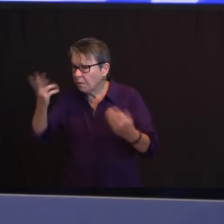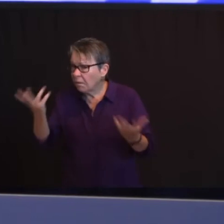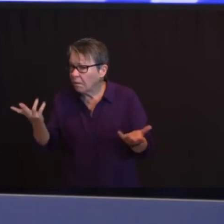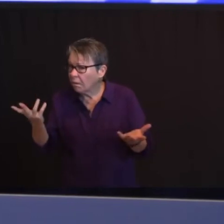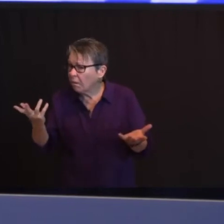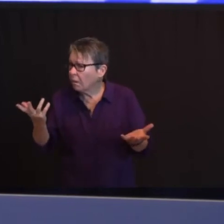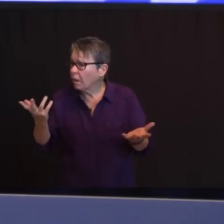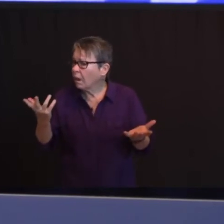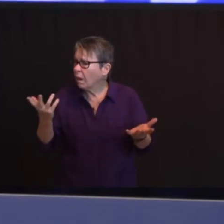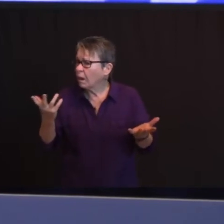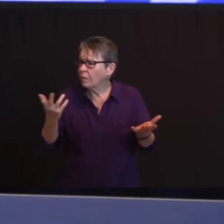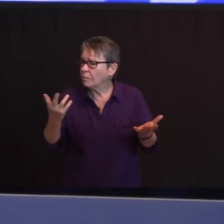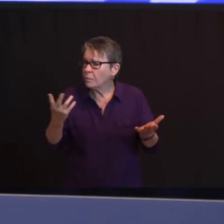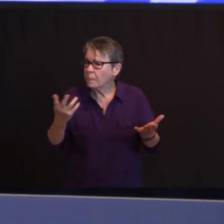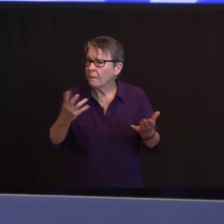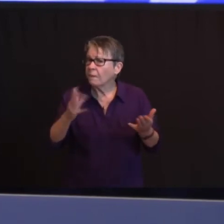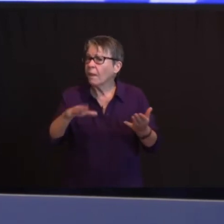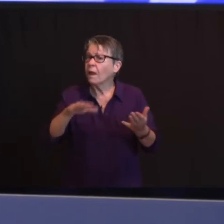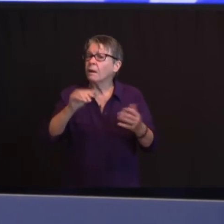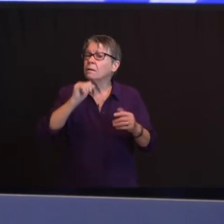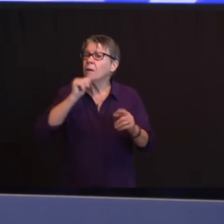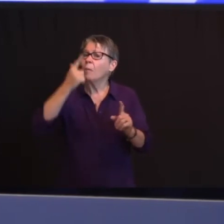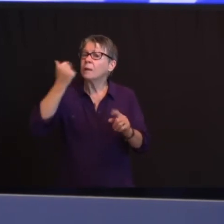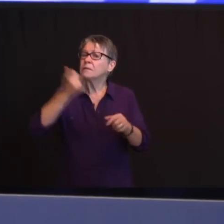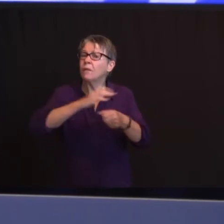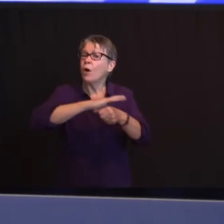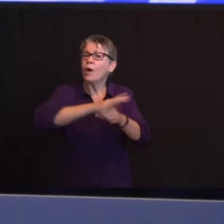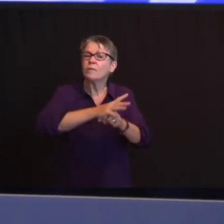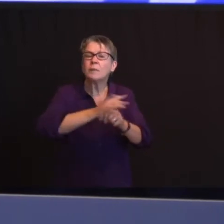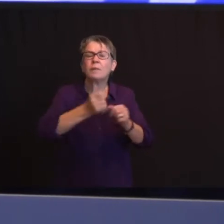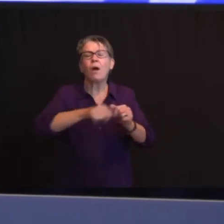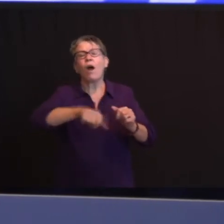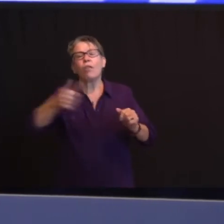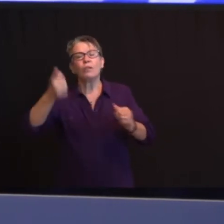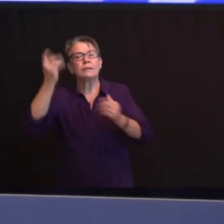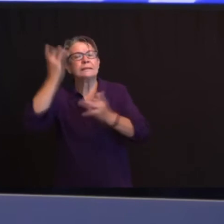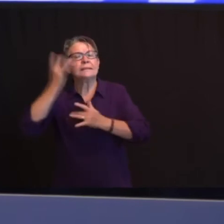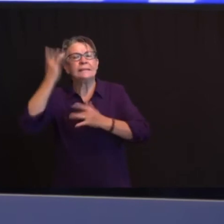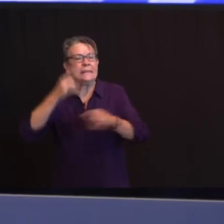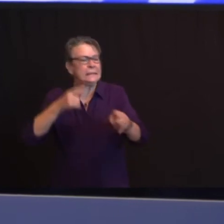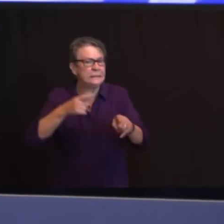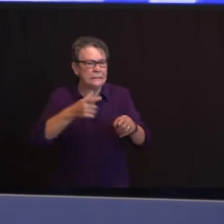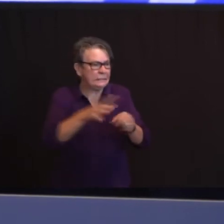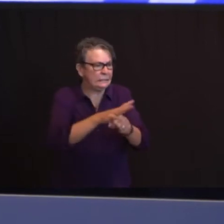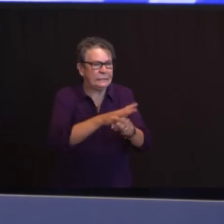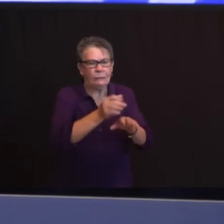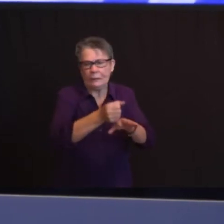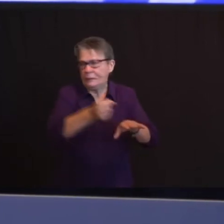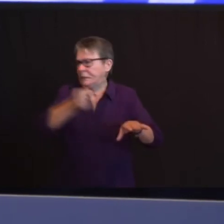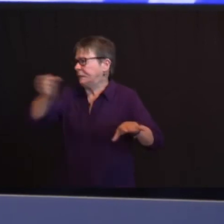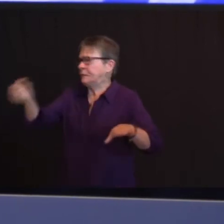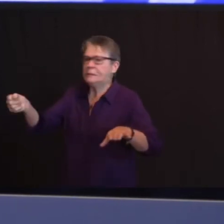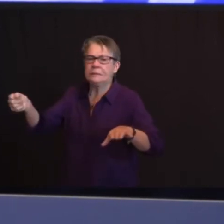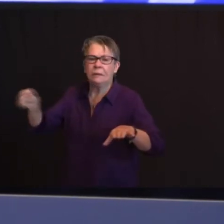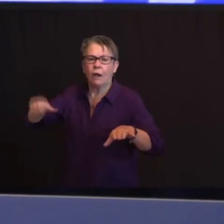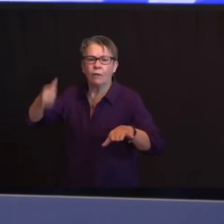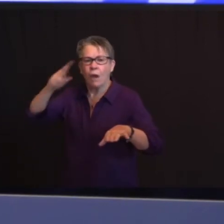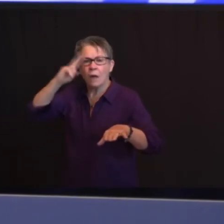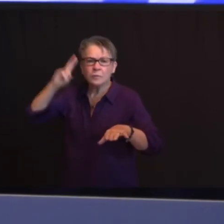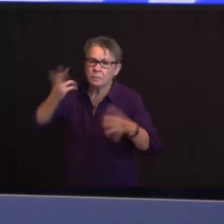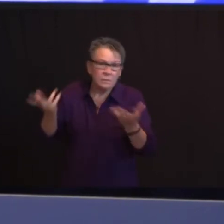would normally be admitted to the hospital. Back in March and April, we had curtailed elective surgeries. There was only